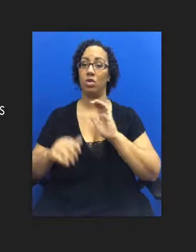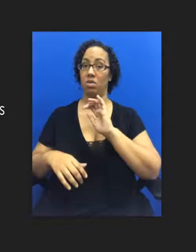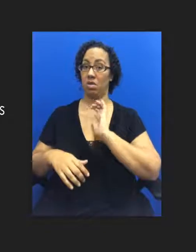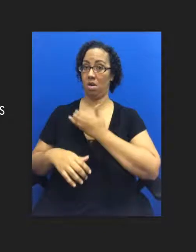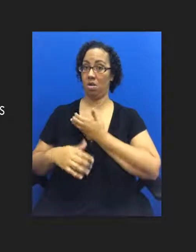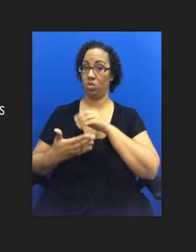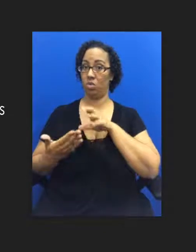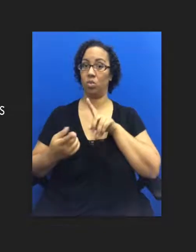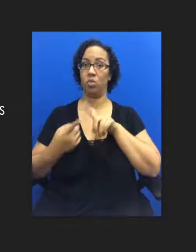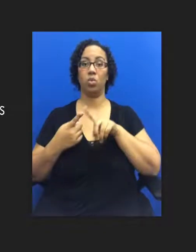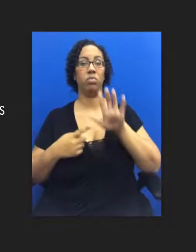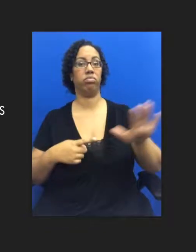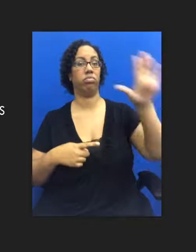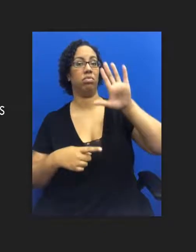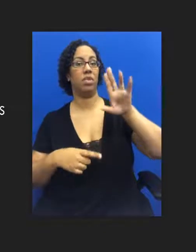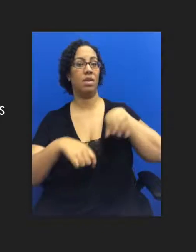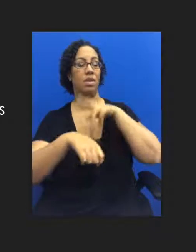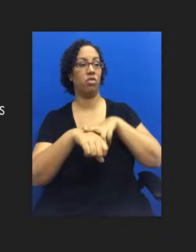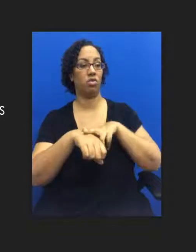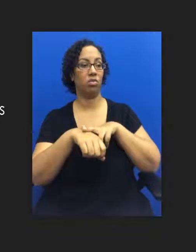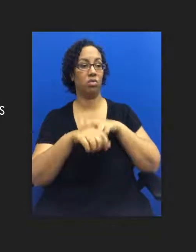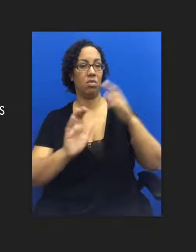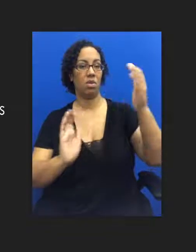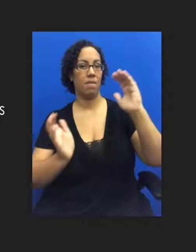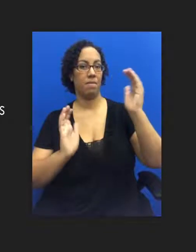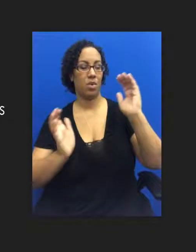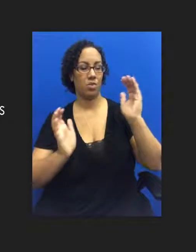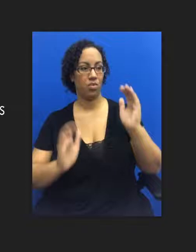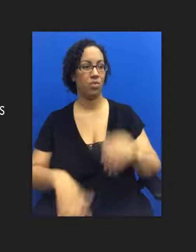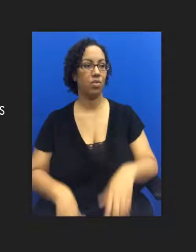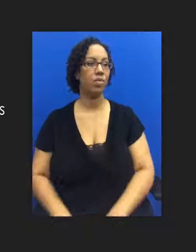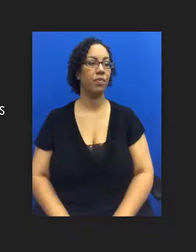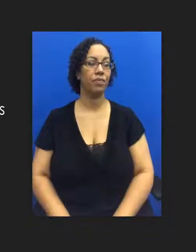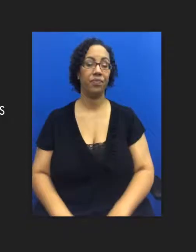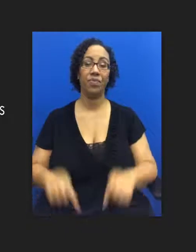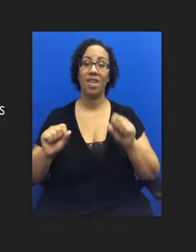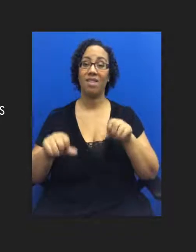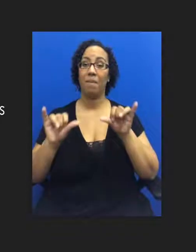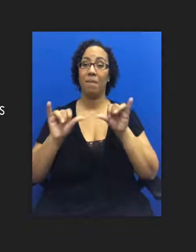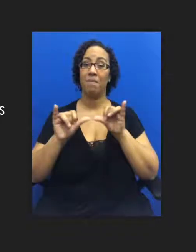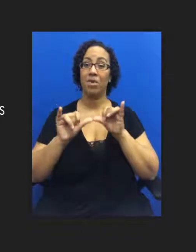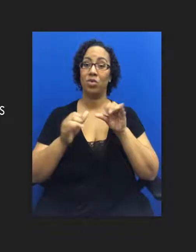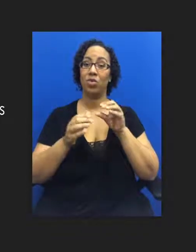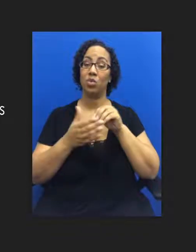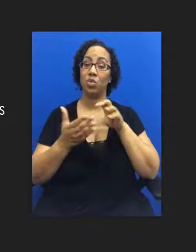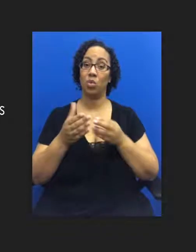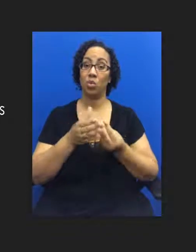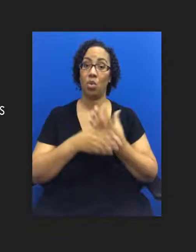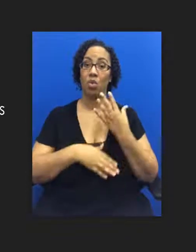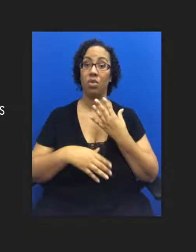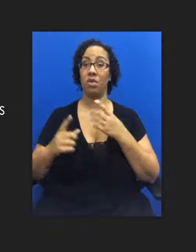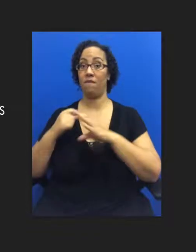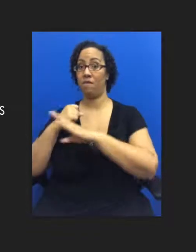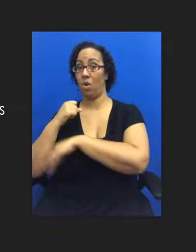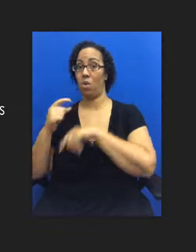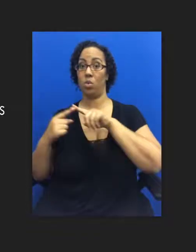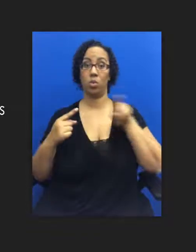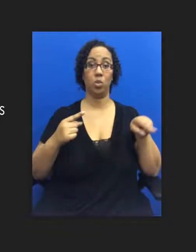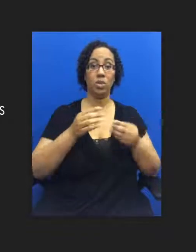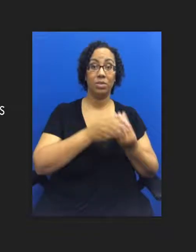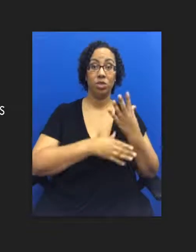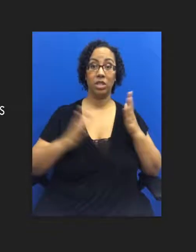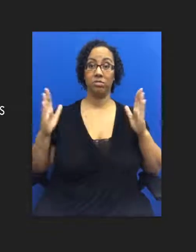It compares our students' performance to other students on a national basis. It measures student